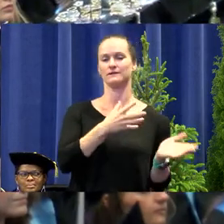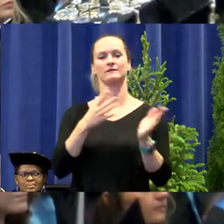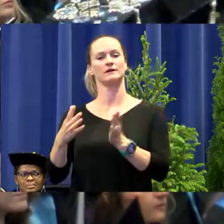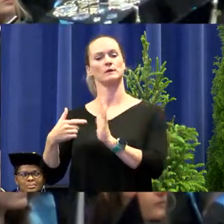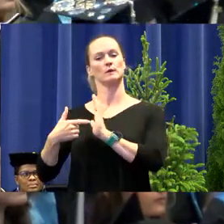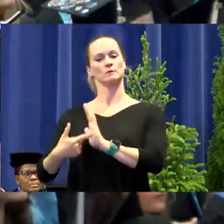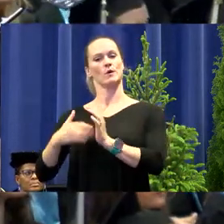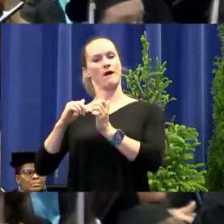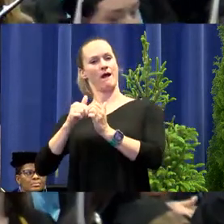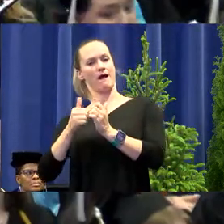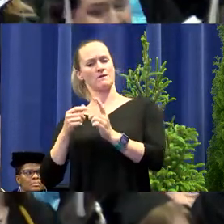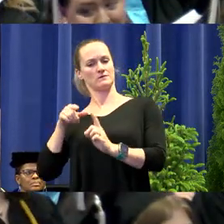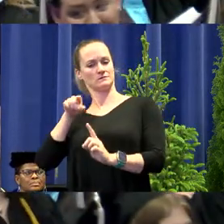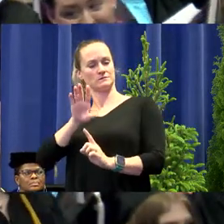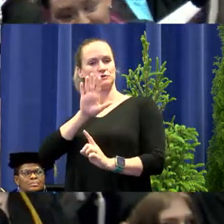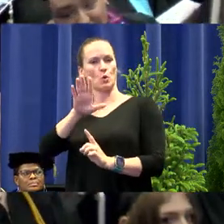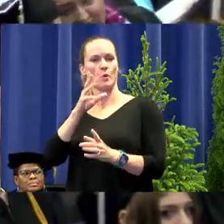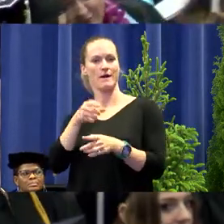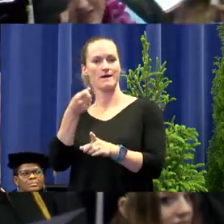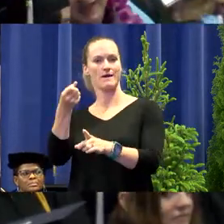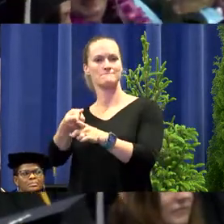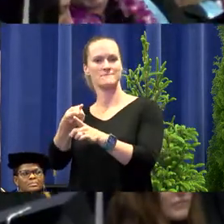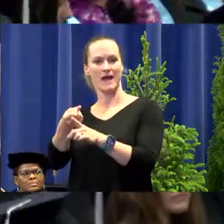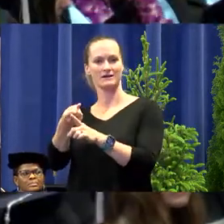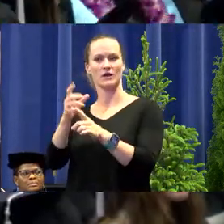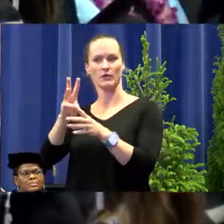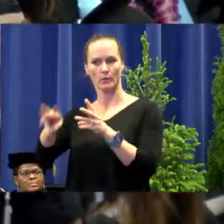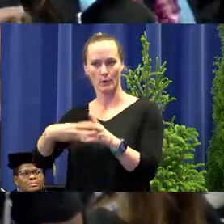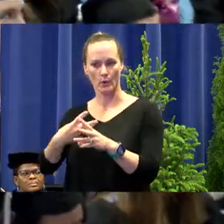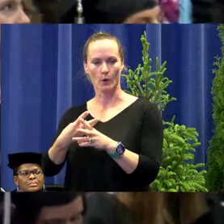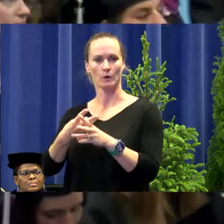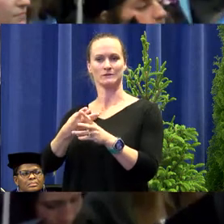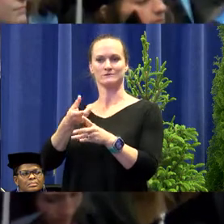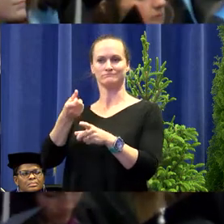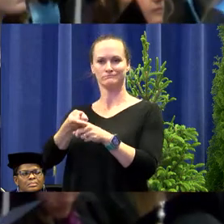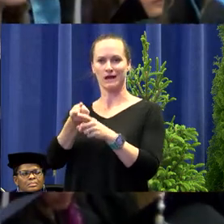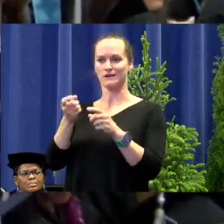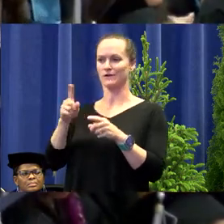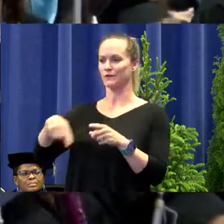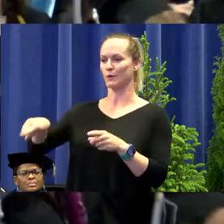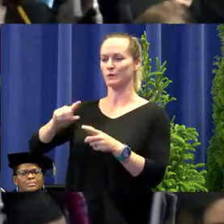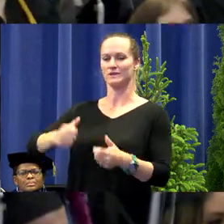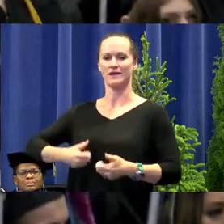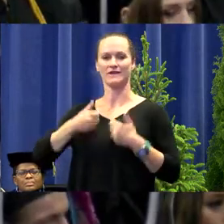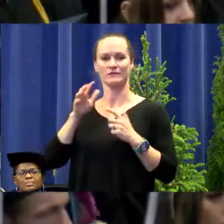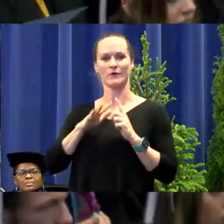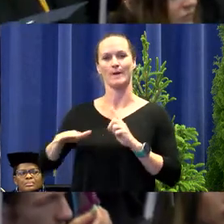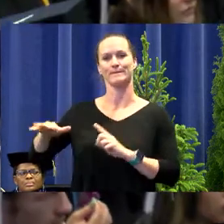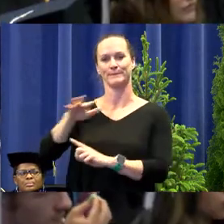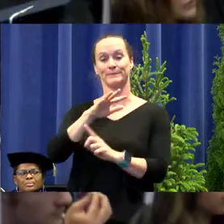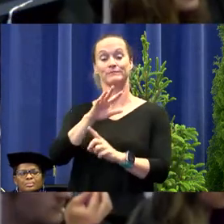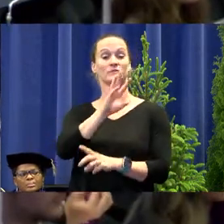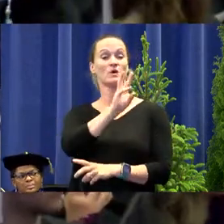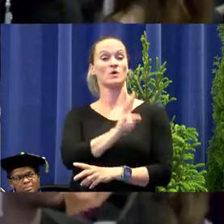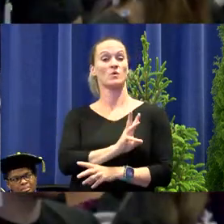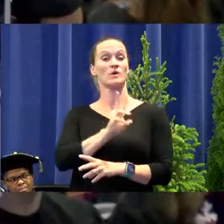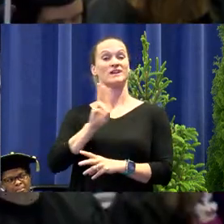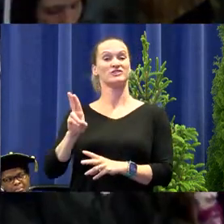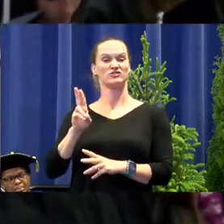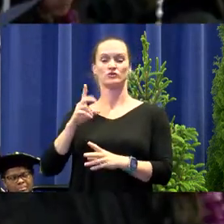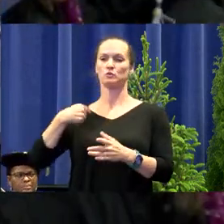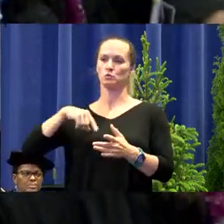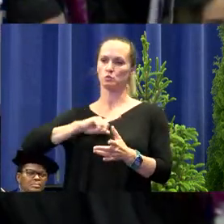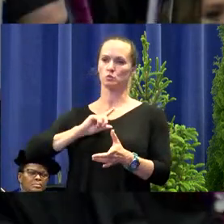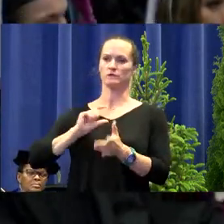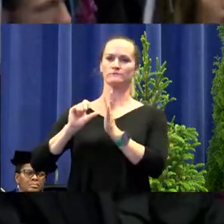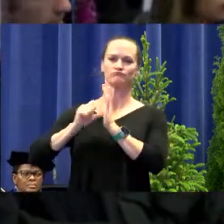on the world and the lives of those around you. Western Washington University has reinforced in you the